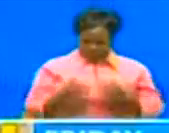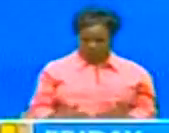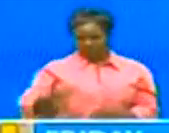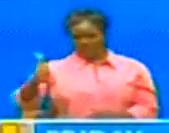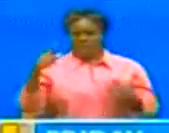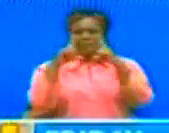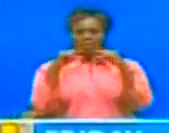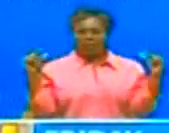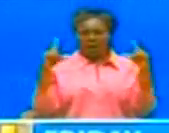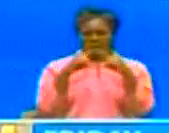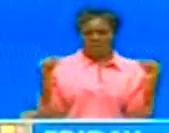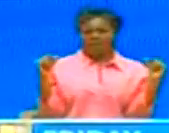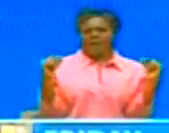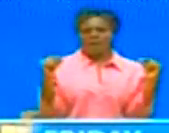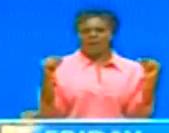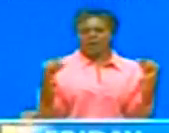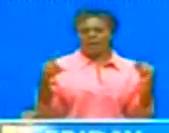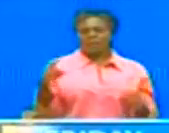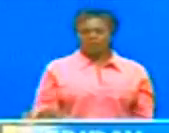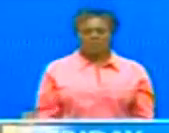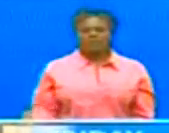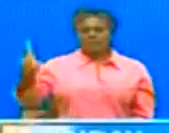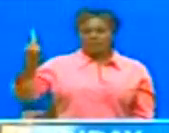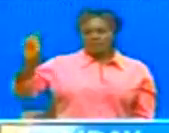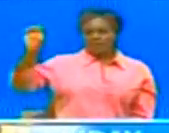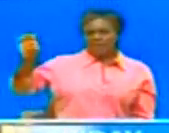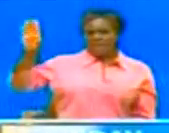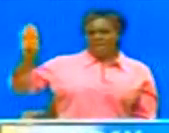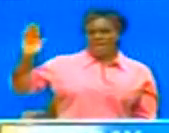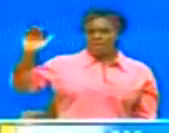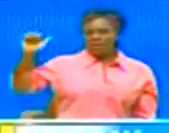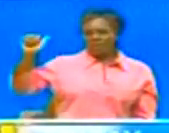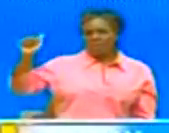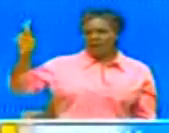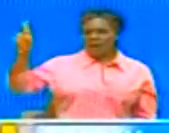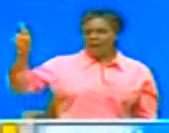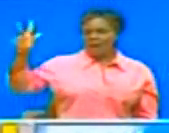here. Yes. Debacle or debacle?